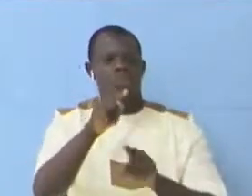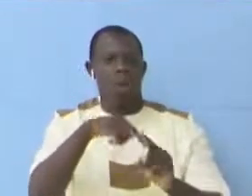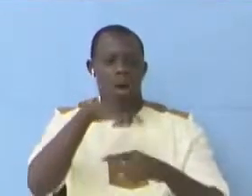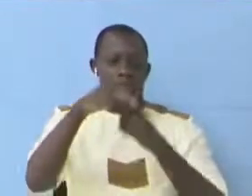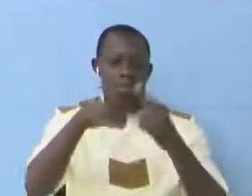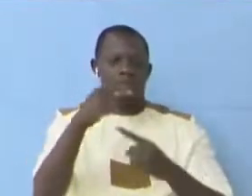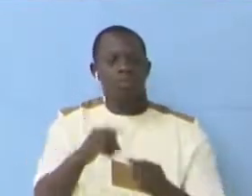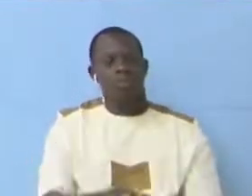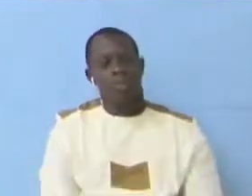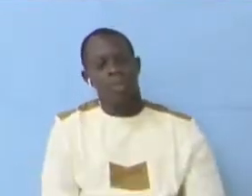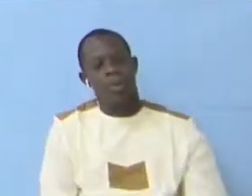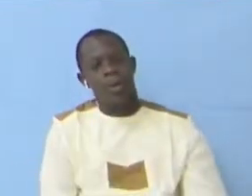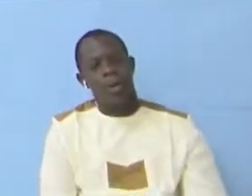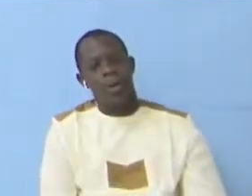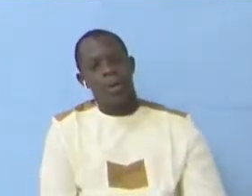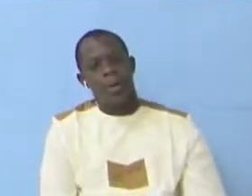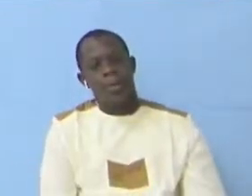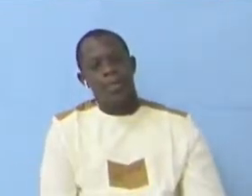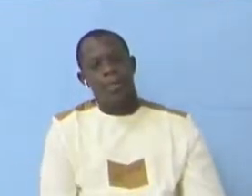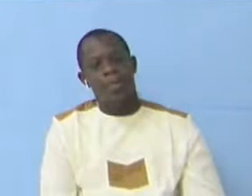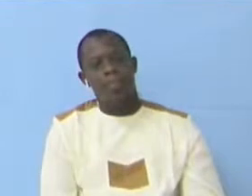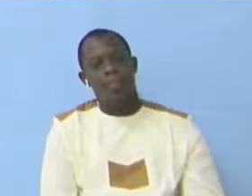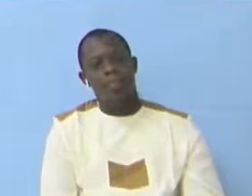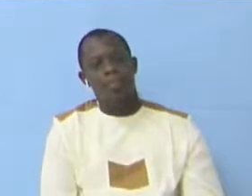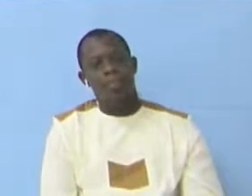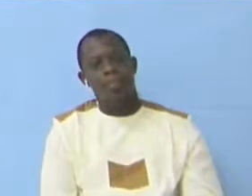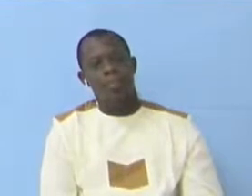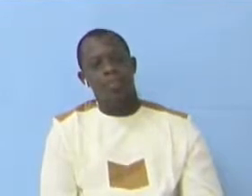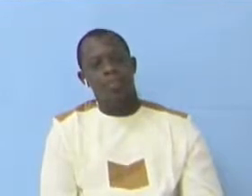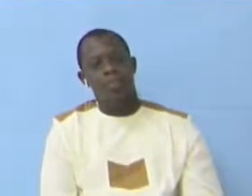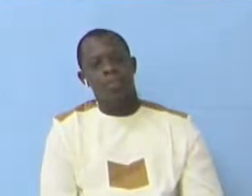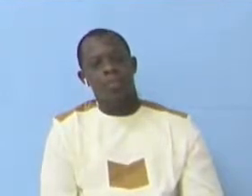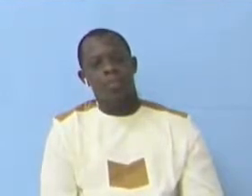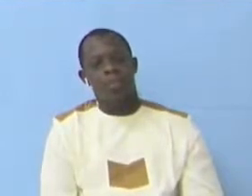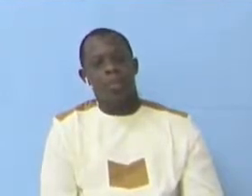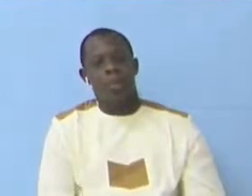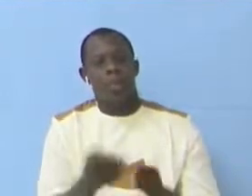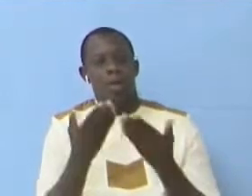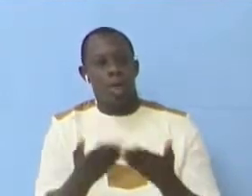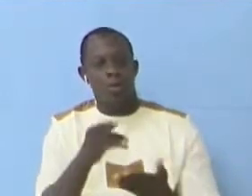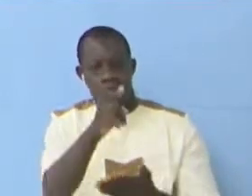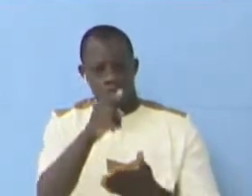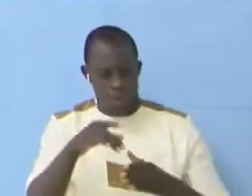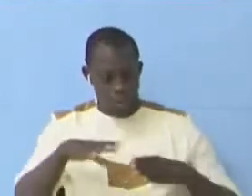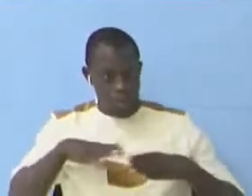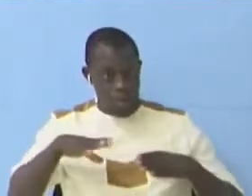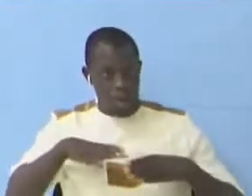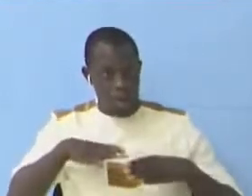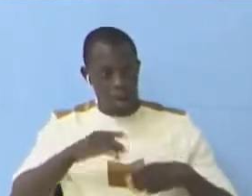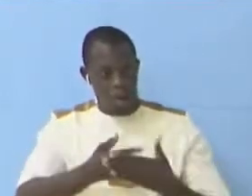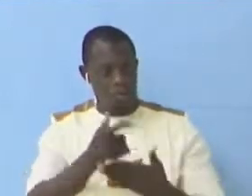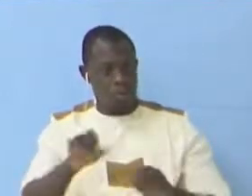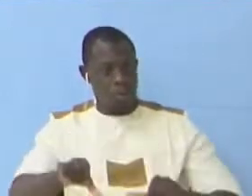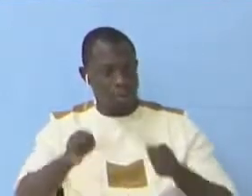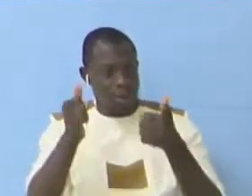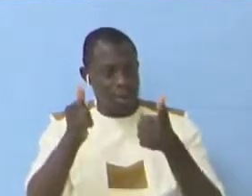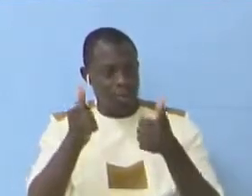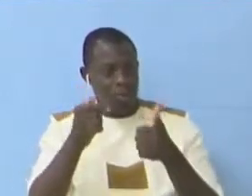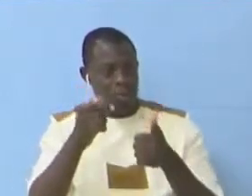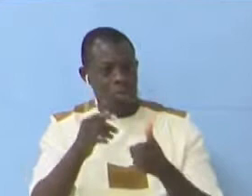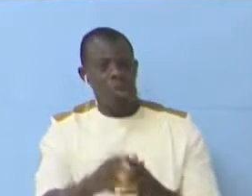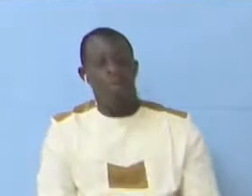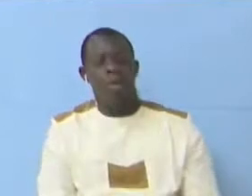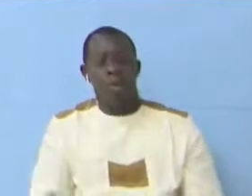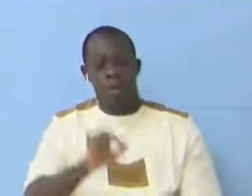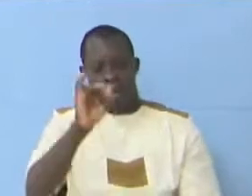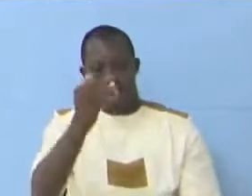yii moom lañ war a sukkandiku pour waxtaanee ko ak yow. Are you prepared to proceed? Are you ready? pare nga nag pour àggale.